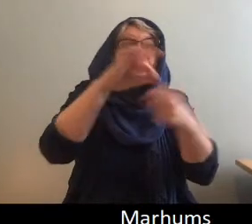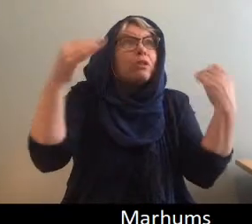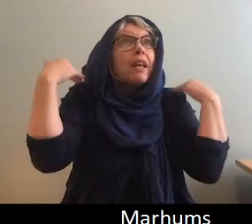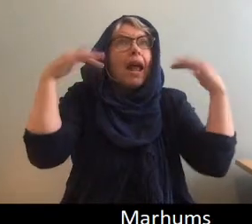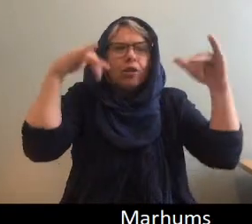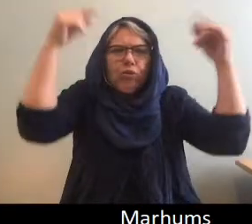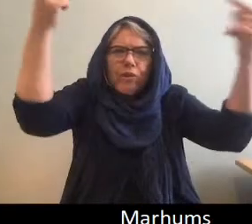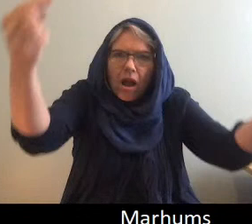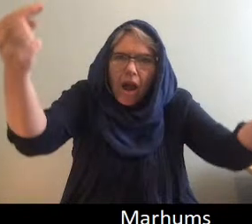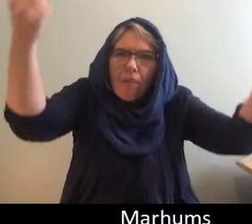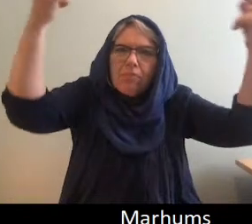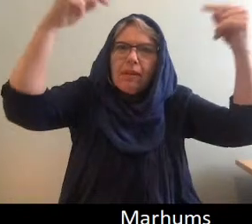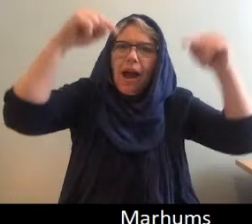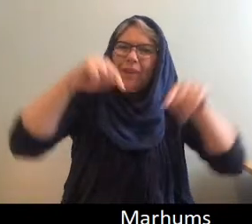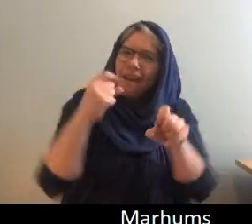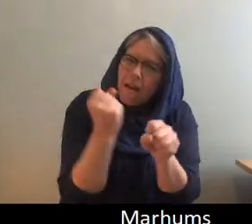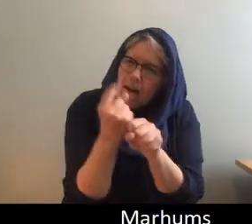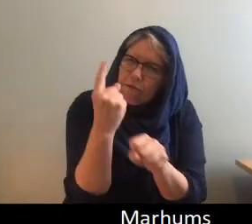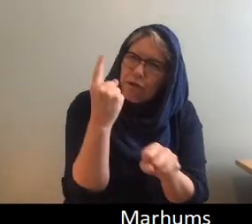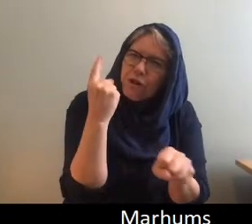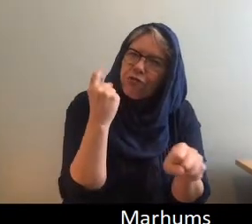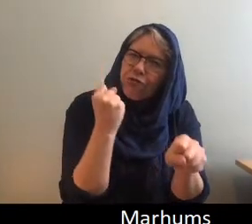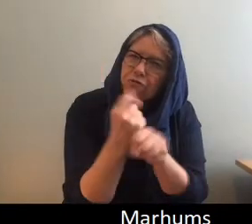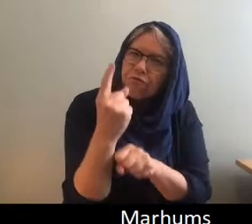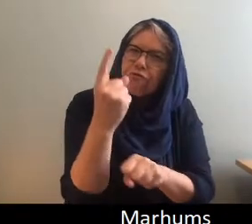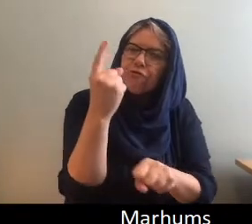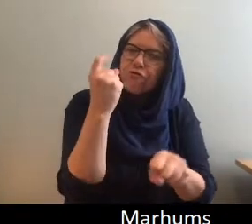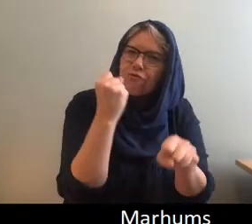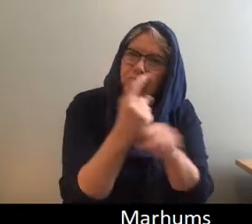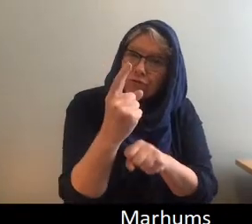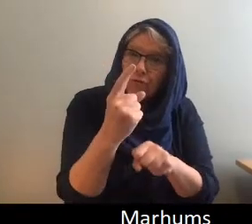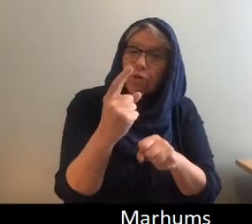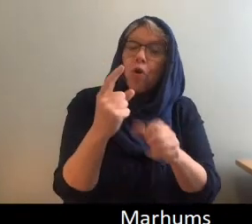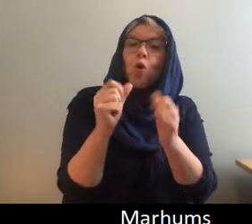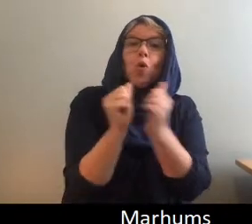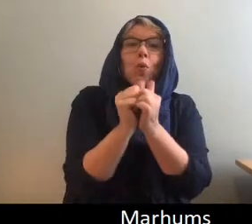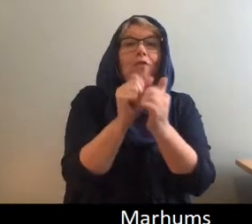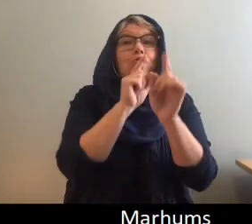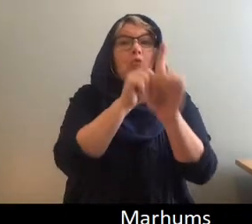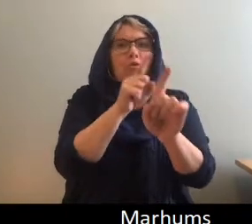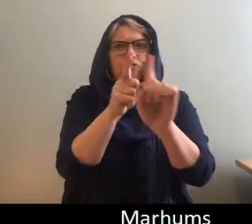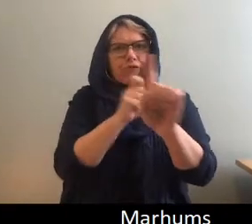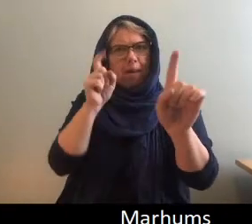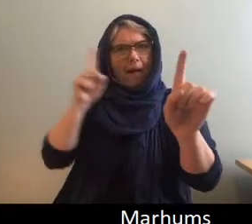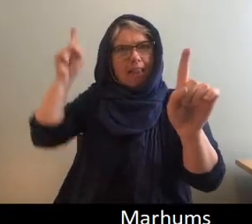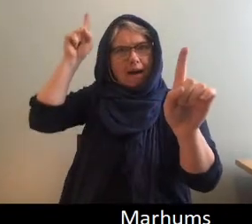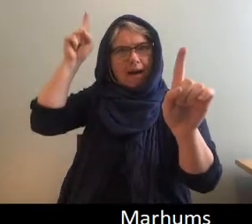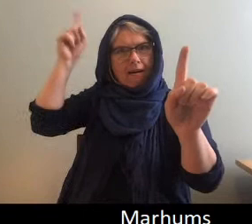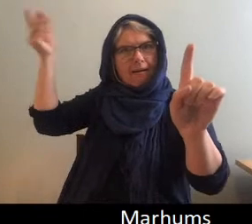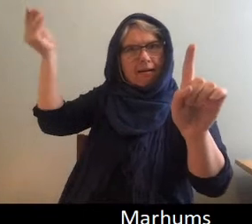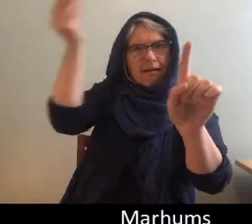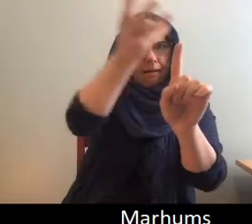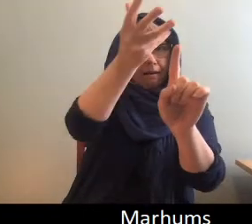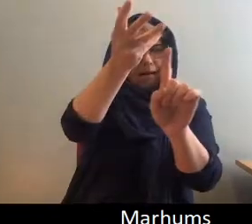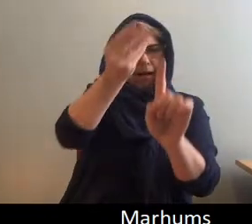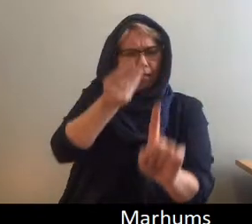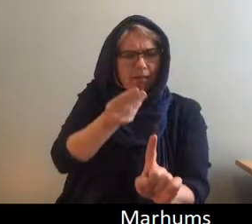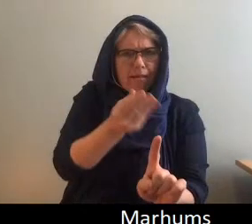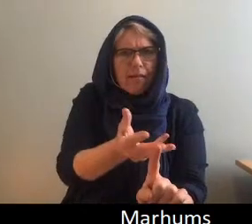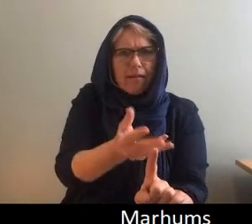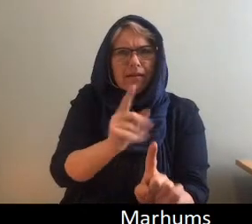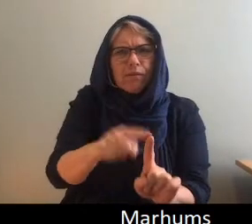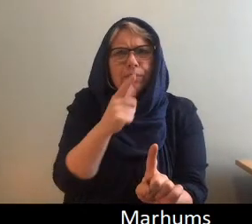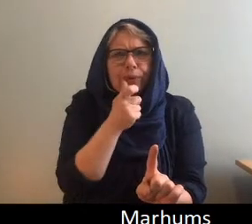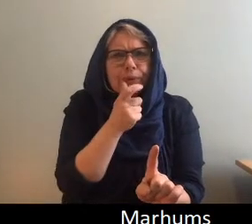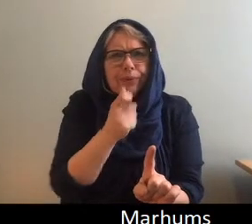mentions that if anybody argues with you, he's telling the believers, if anybody challenges you, argues